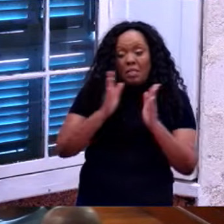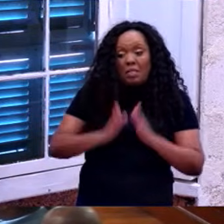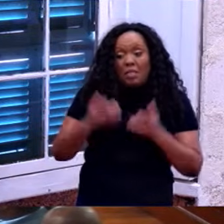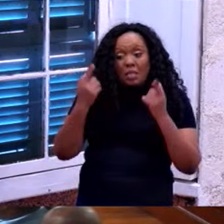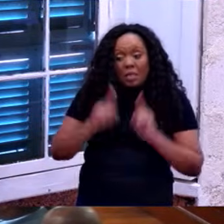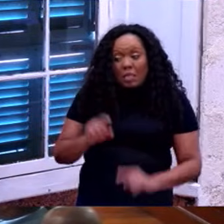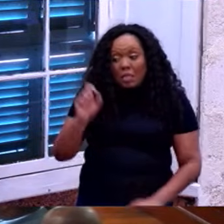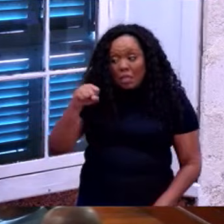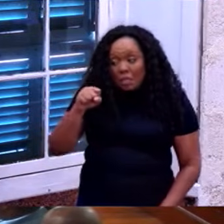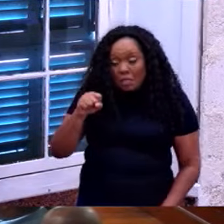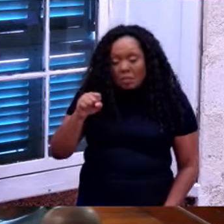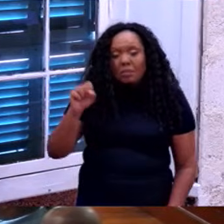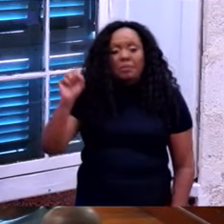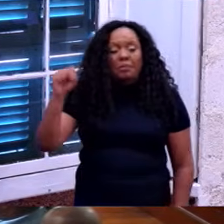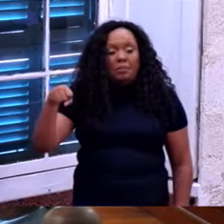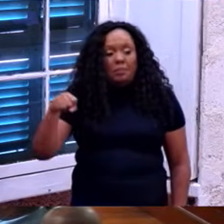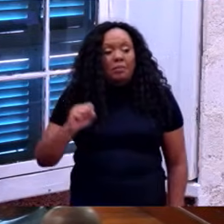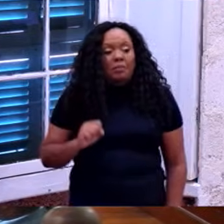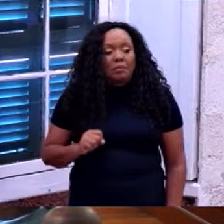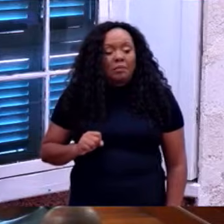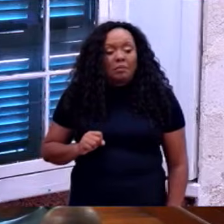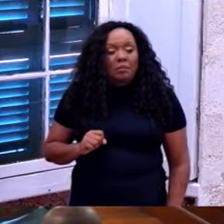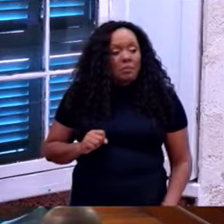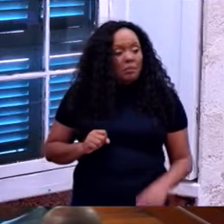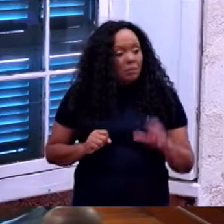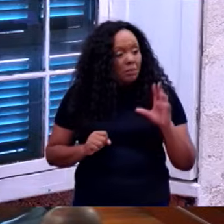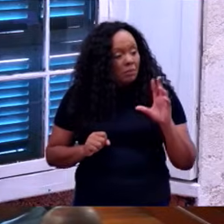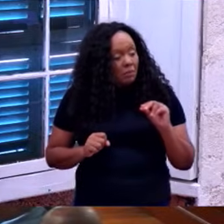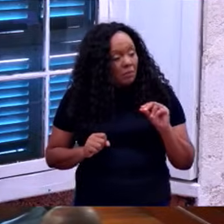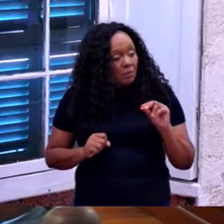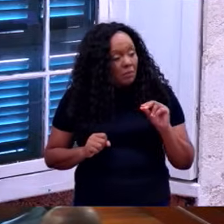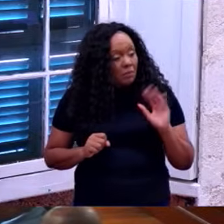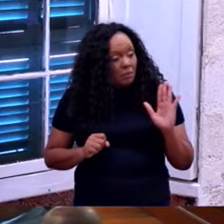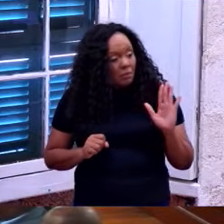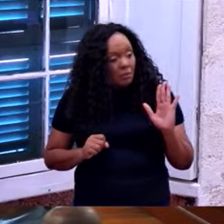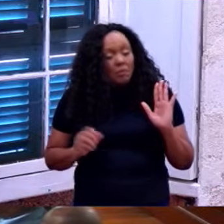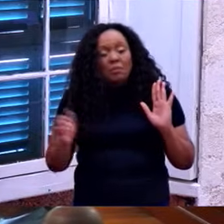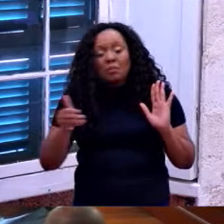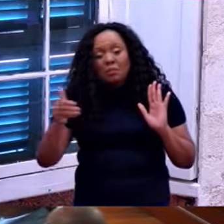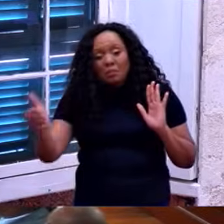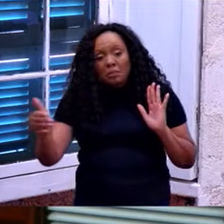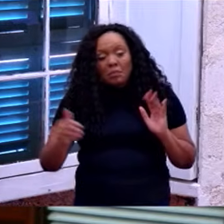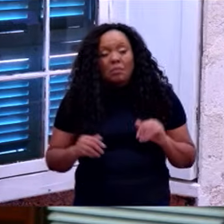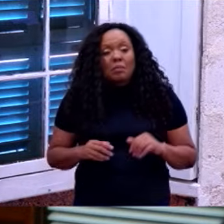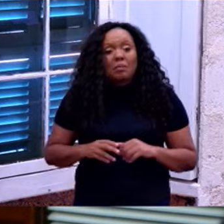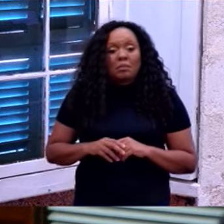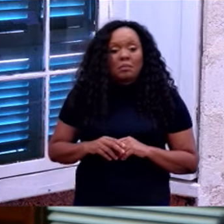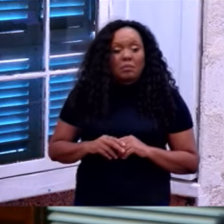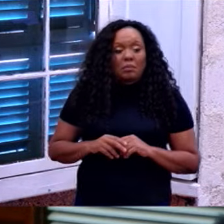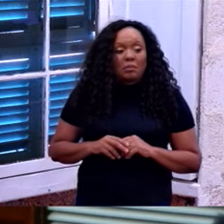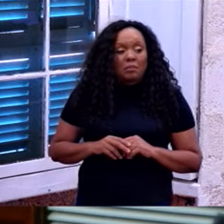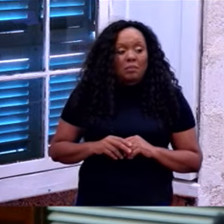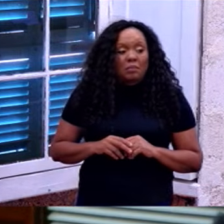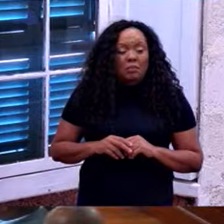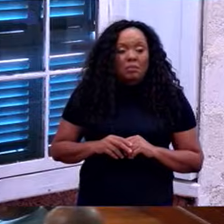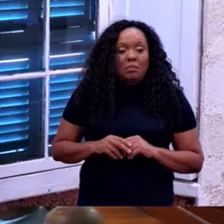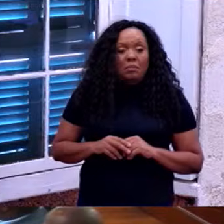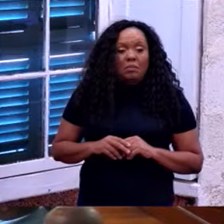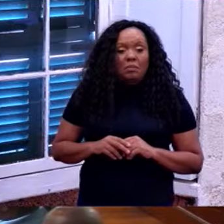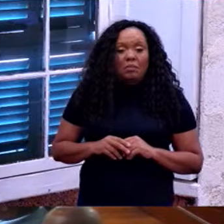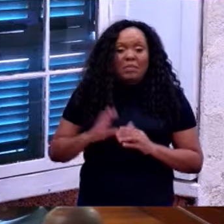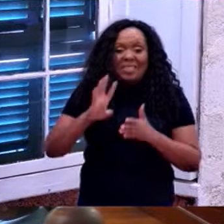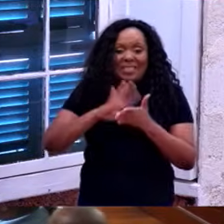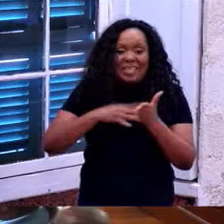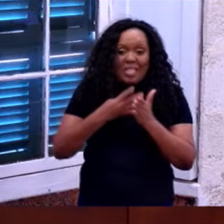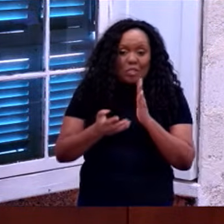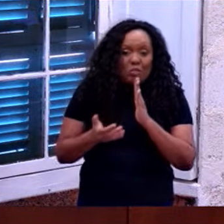please say aye? Aye. Those against, would you please say no? The ayes have it. The schedule.